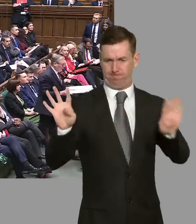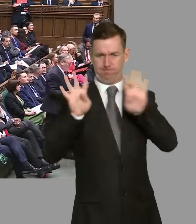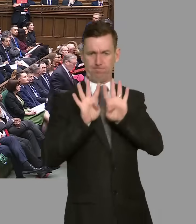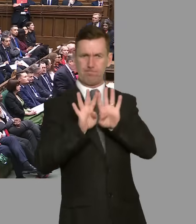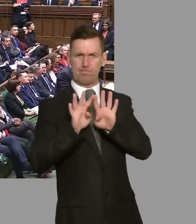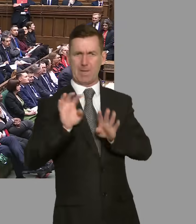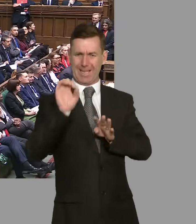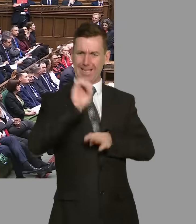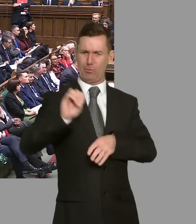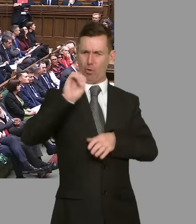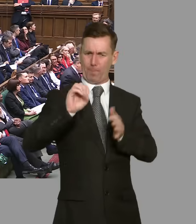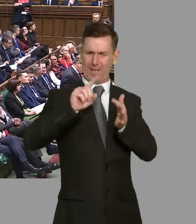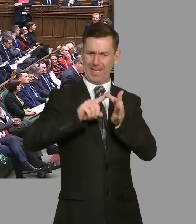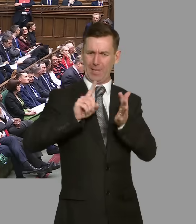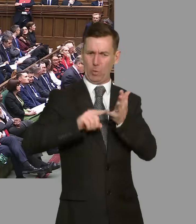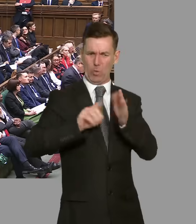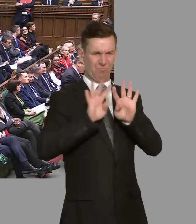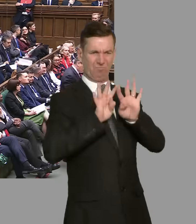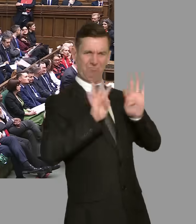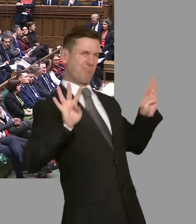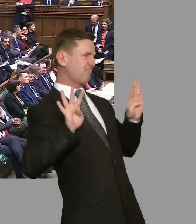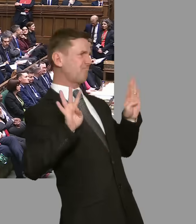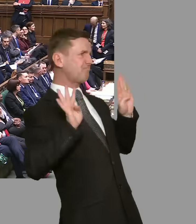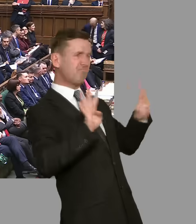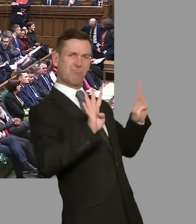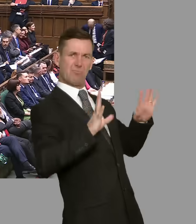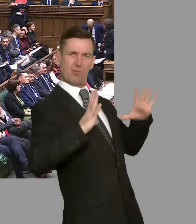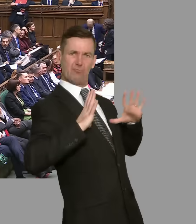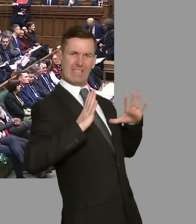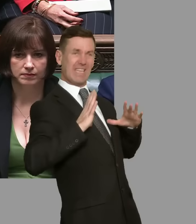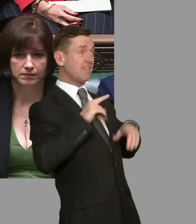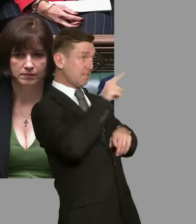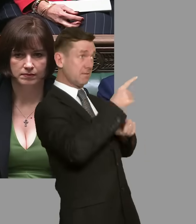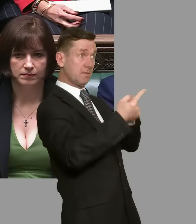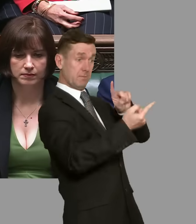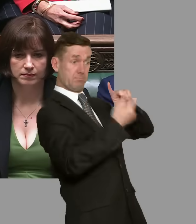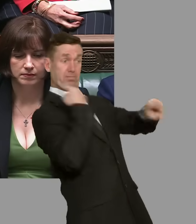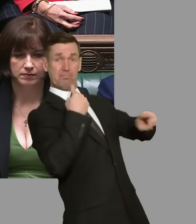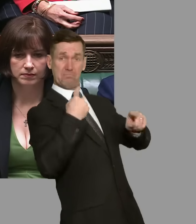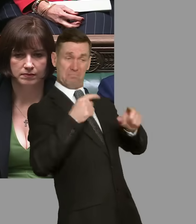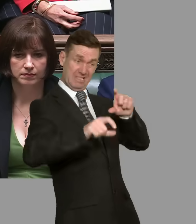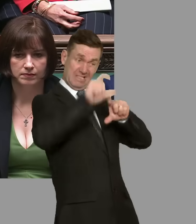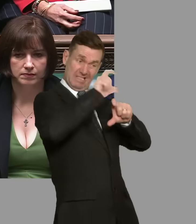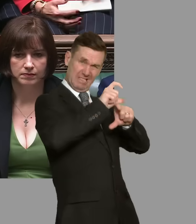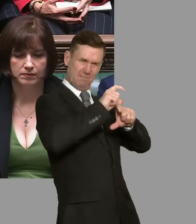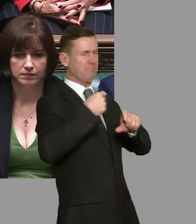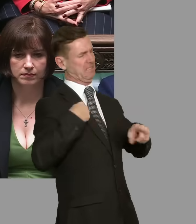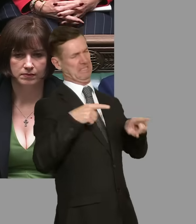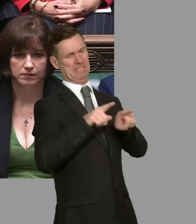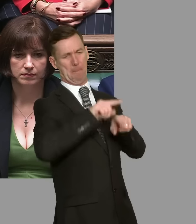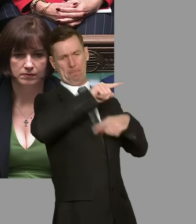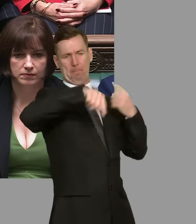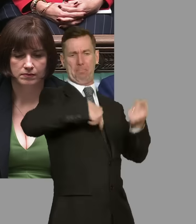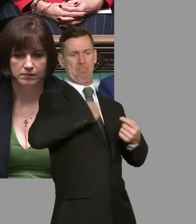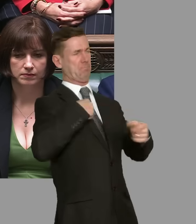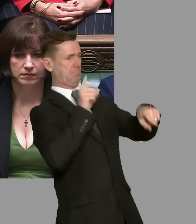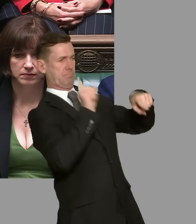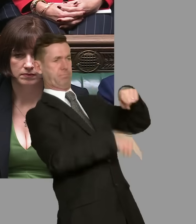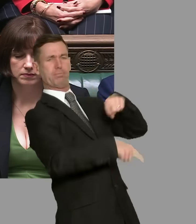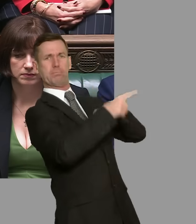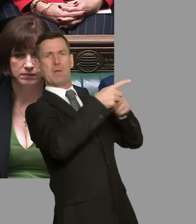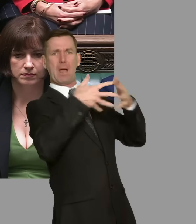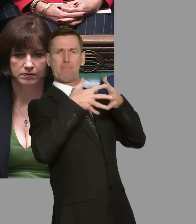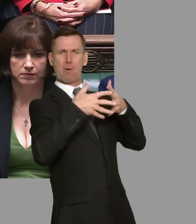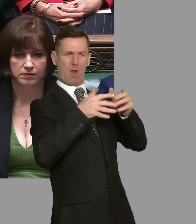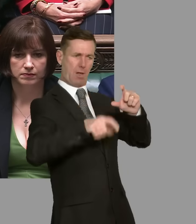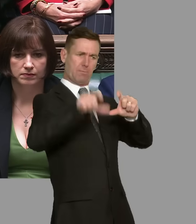Minister. Mr Speaker, I've made our position clear. I've set out my principles.